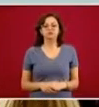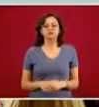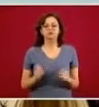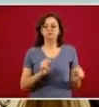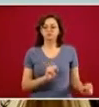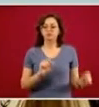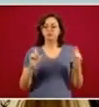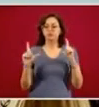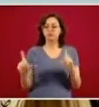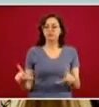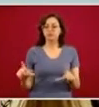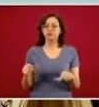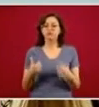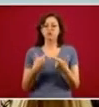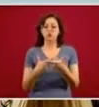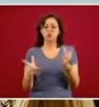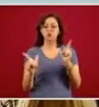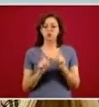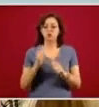in young adults.